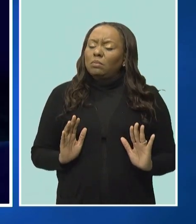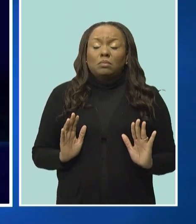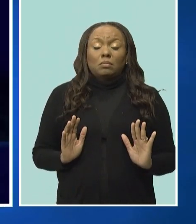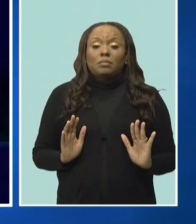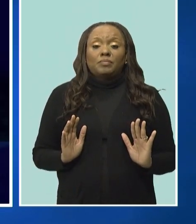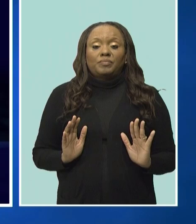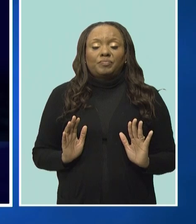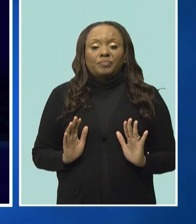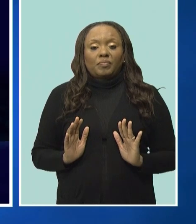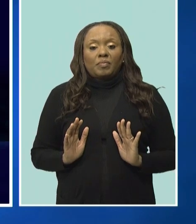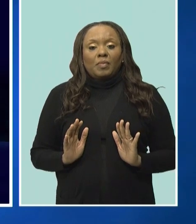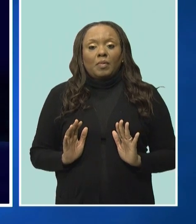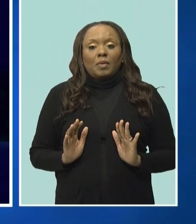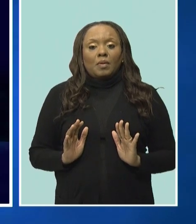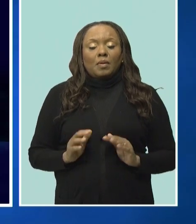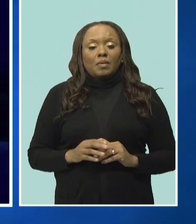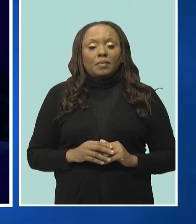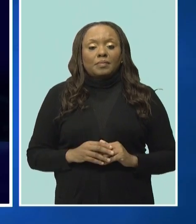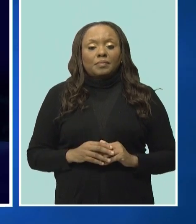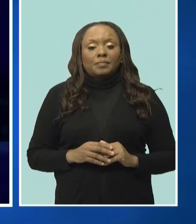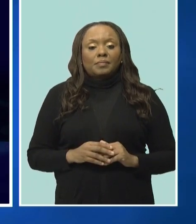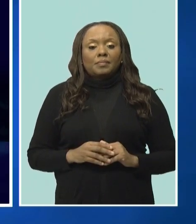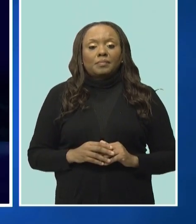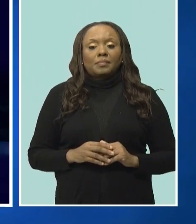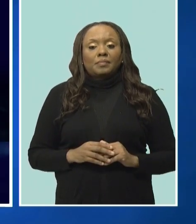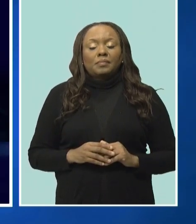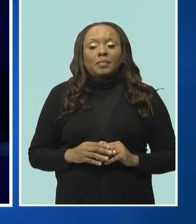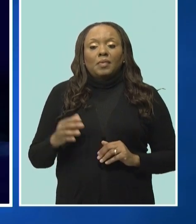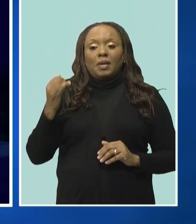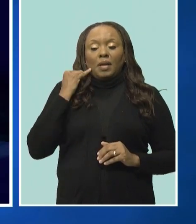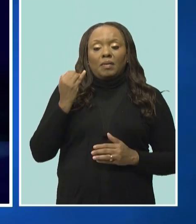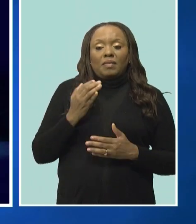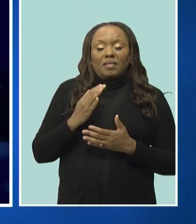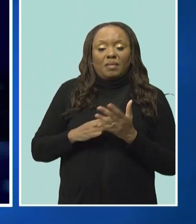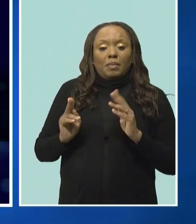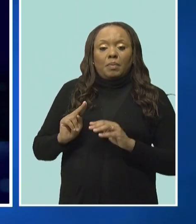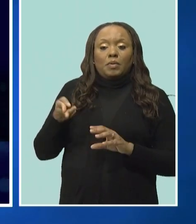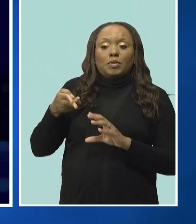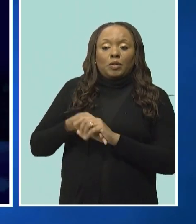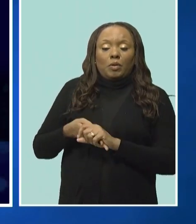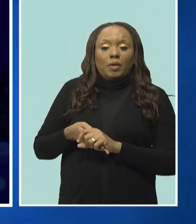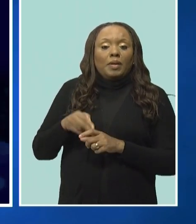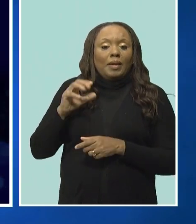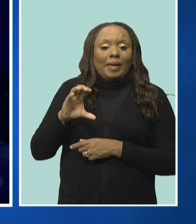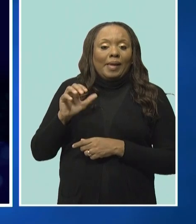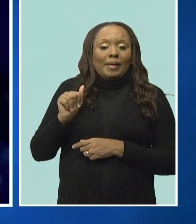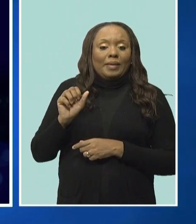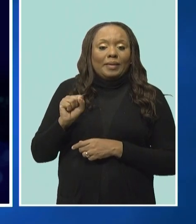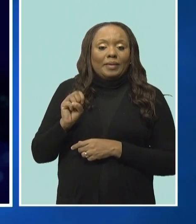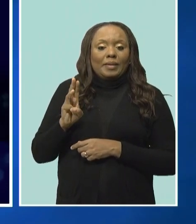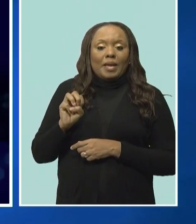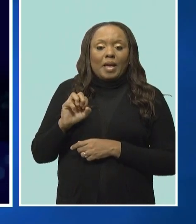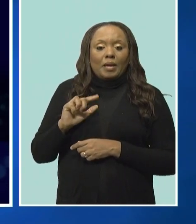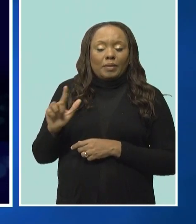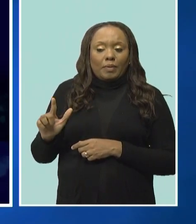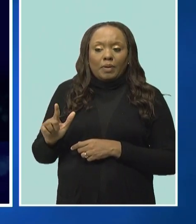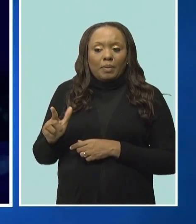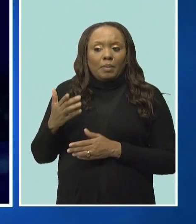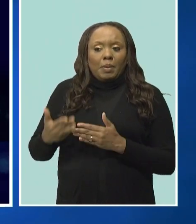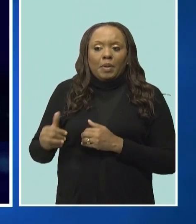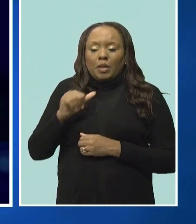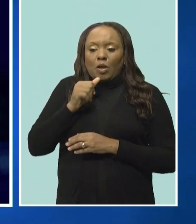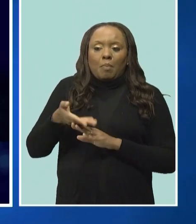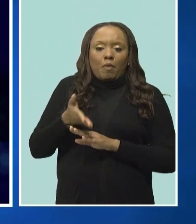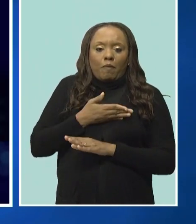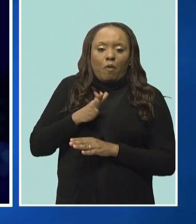everyone who may have joined whether Caswell's Union may not have been already members of AUPW, but we can